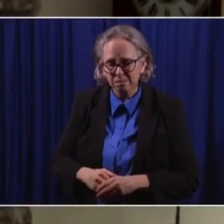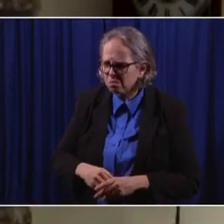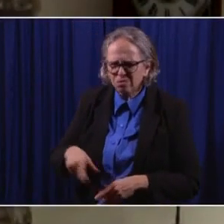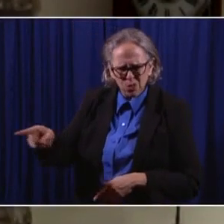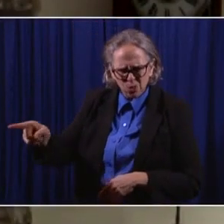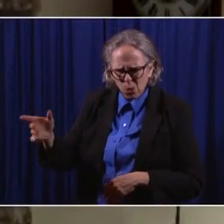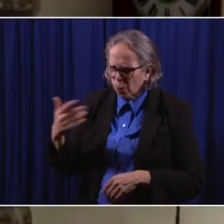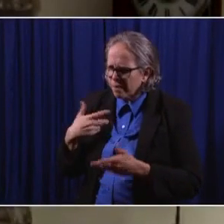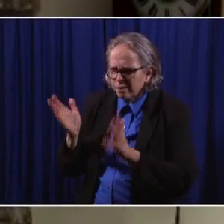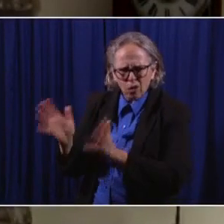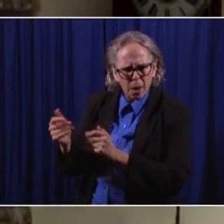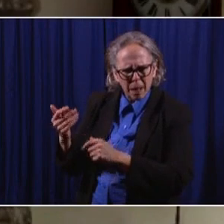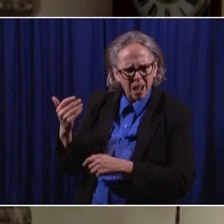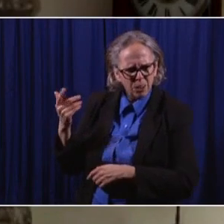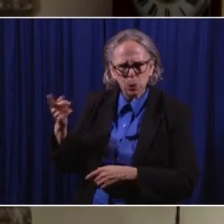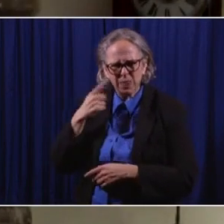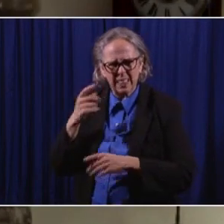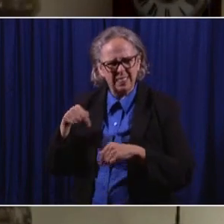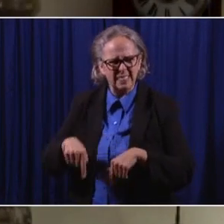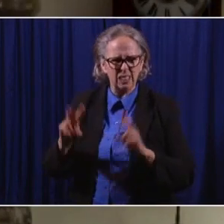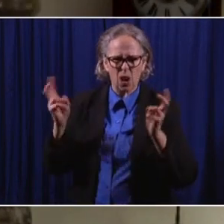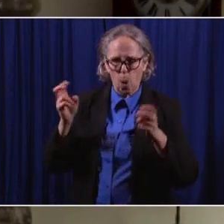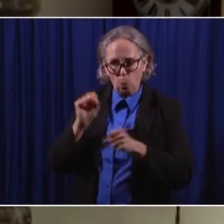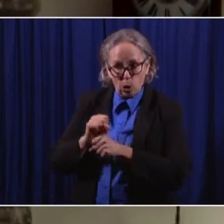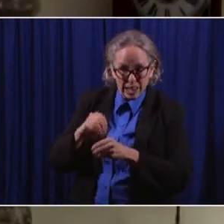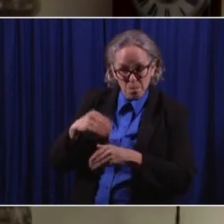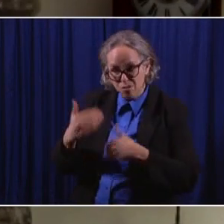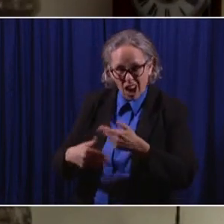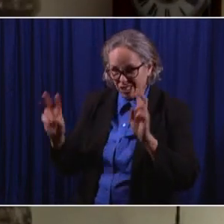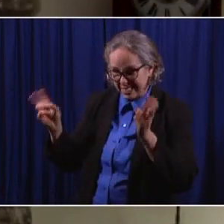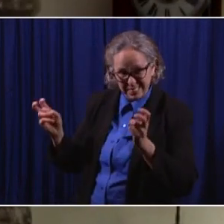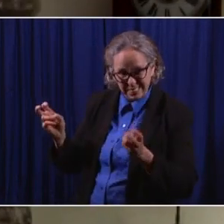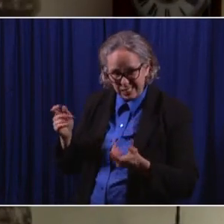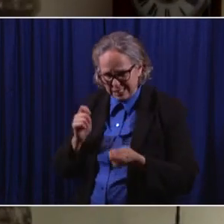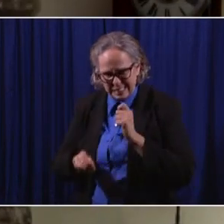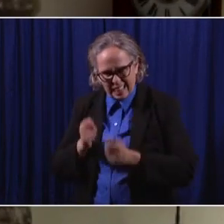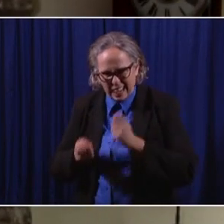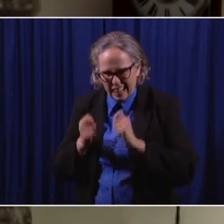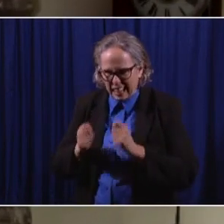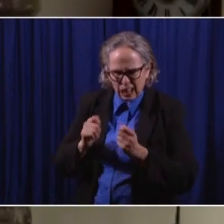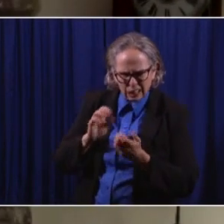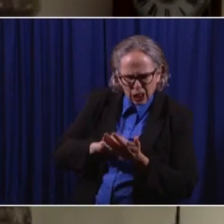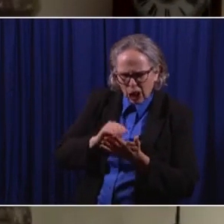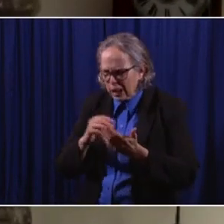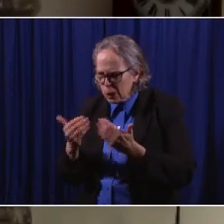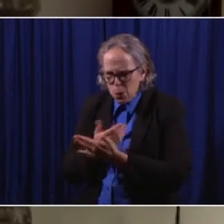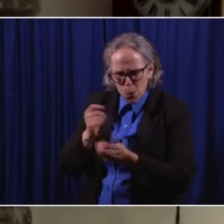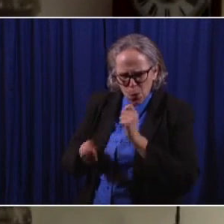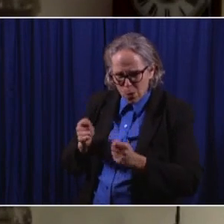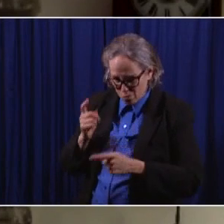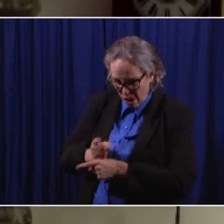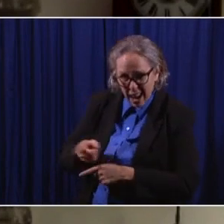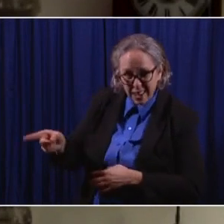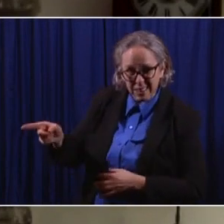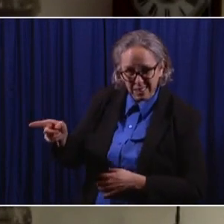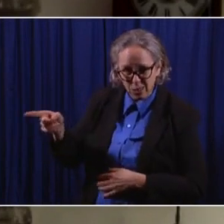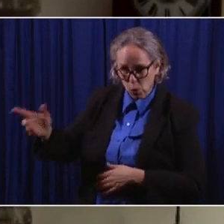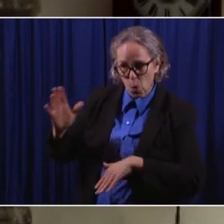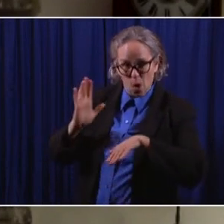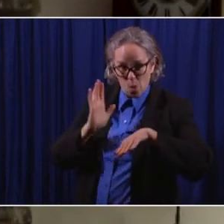is kind of a work in progress, and that you're not only are you warning cities